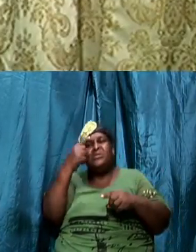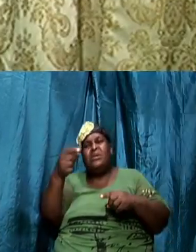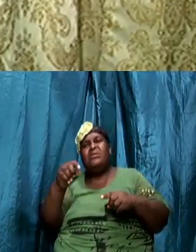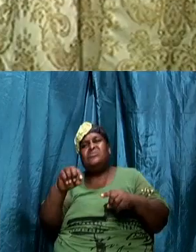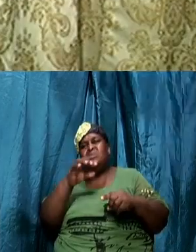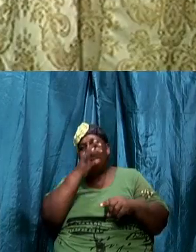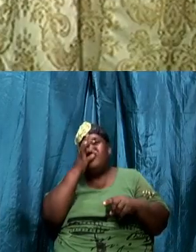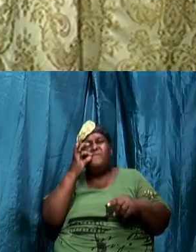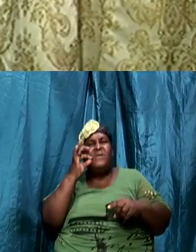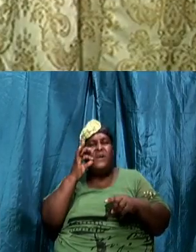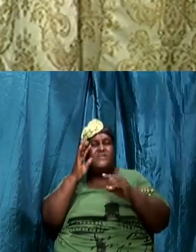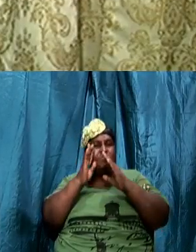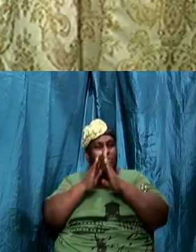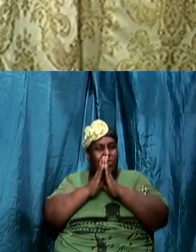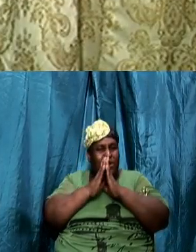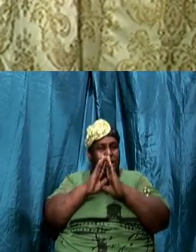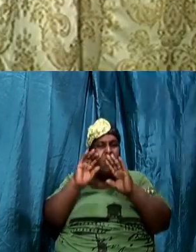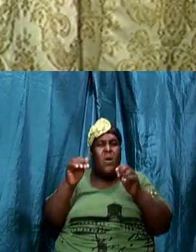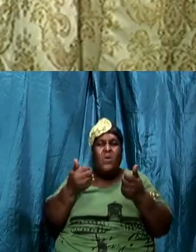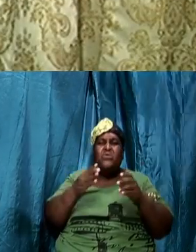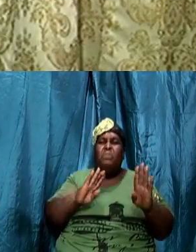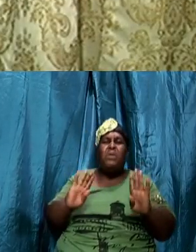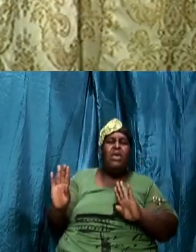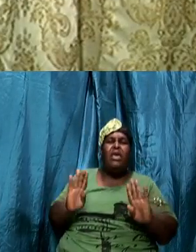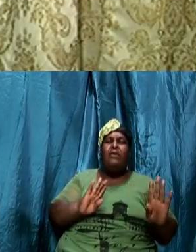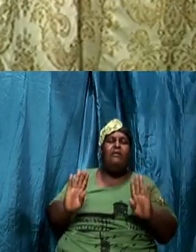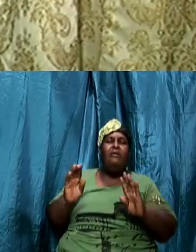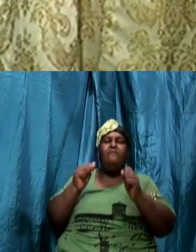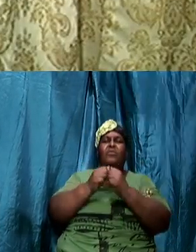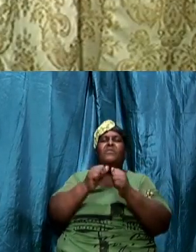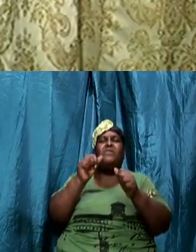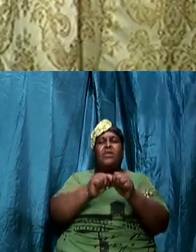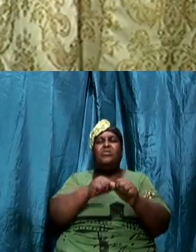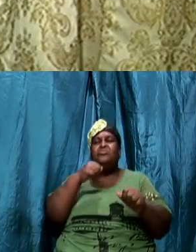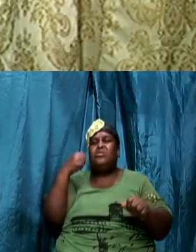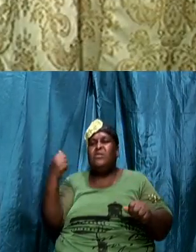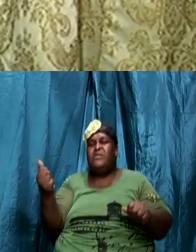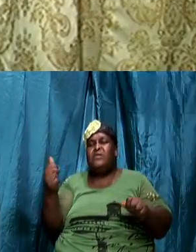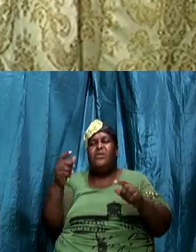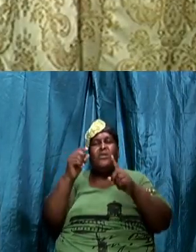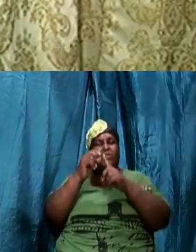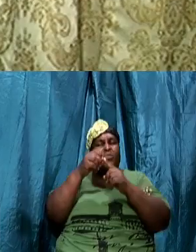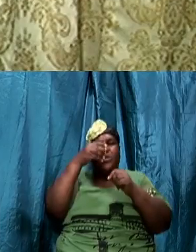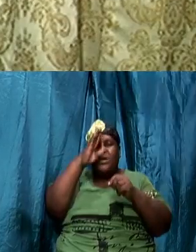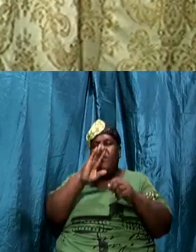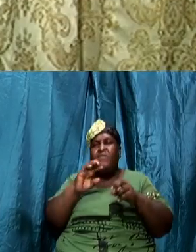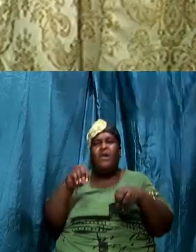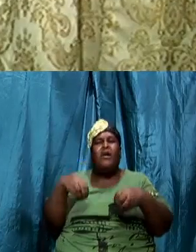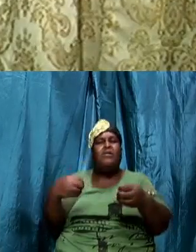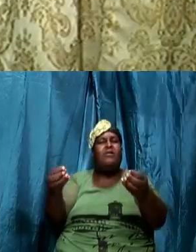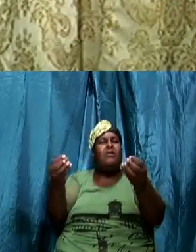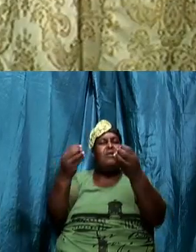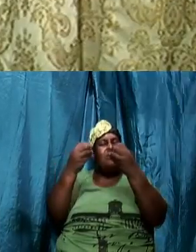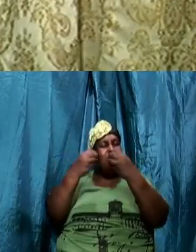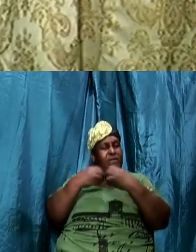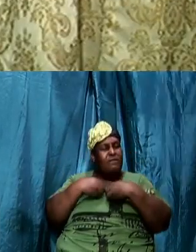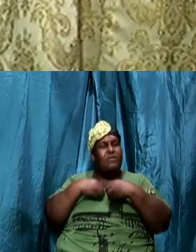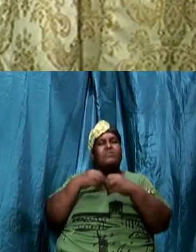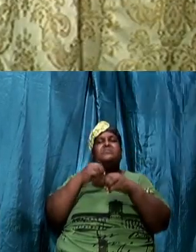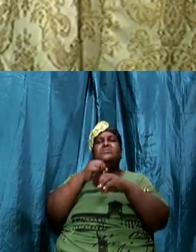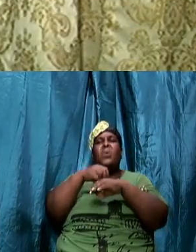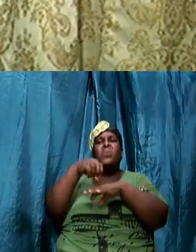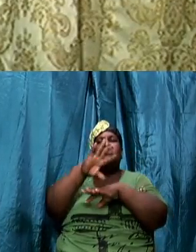to treat with each other. The word gives us counsel in relation to every facet and area of our